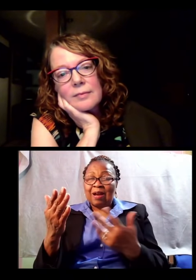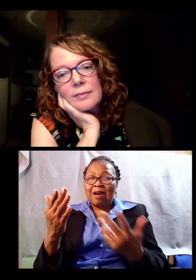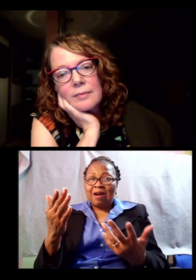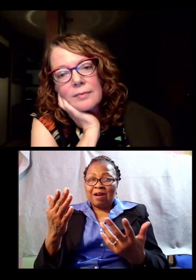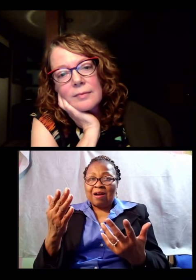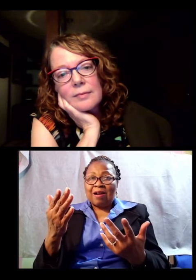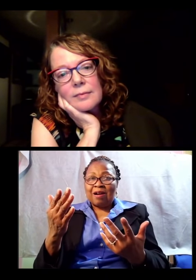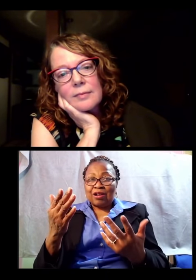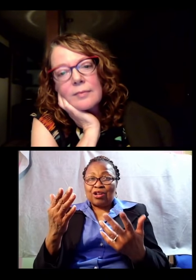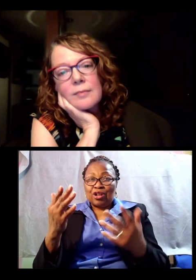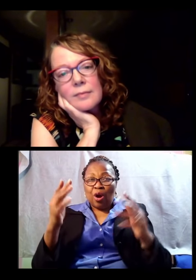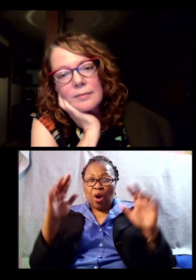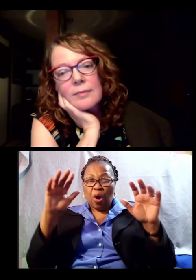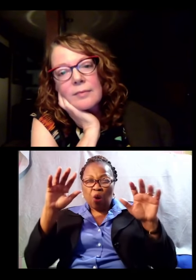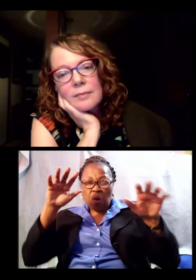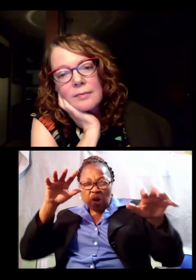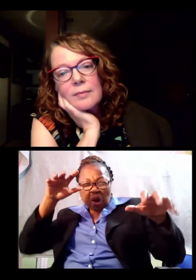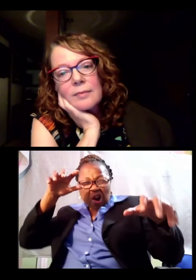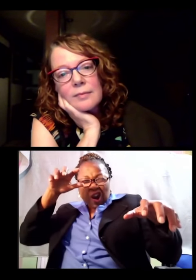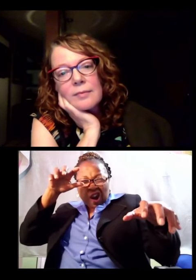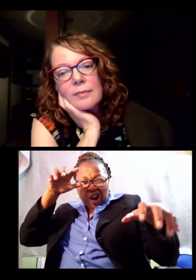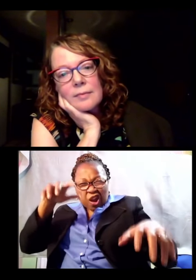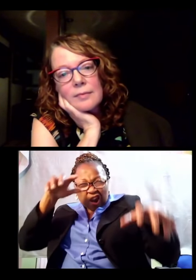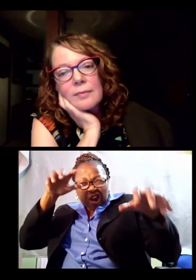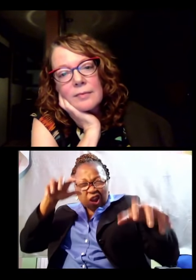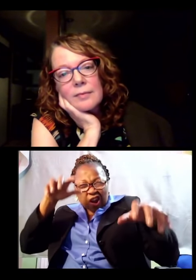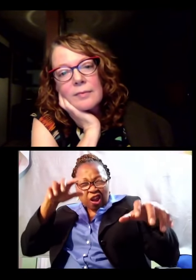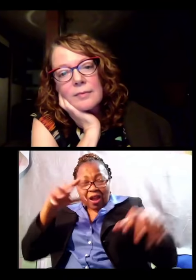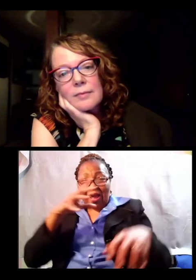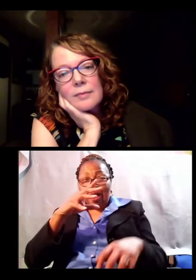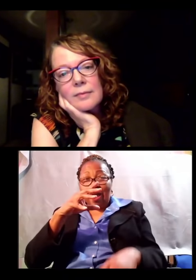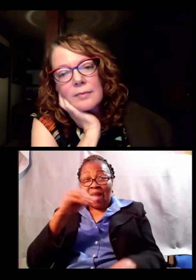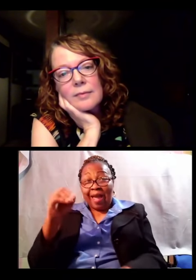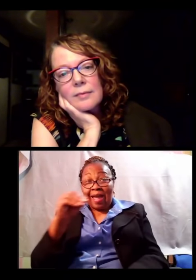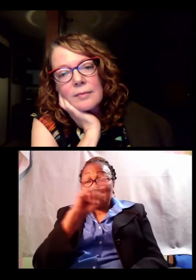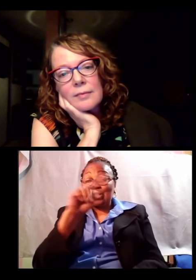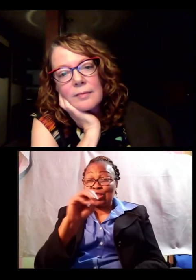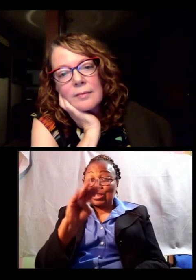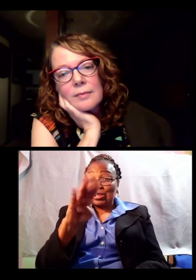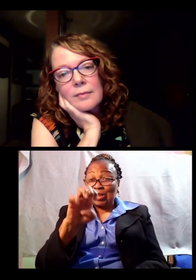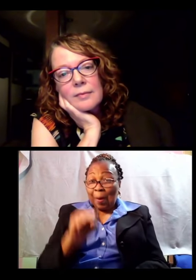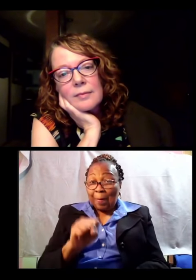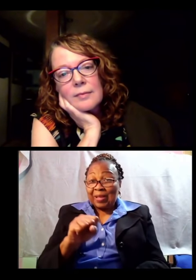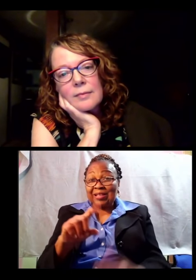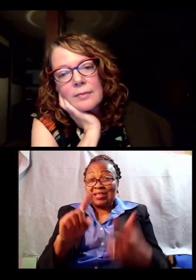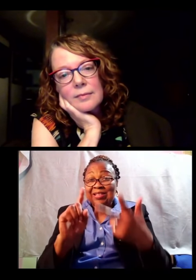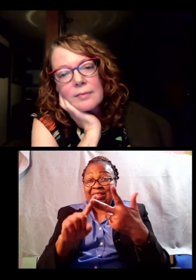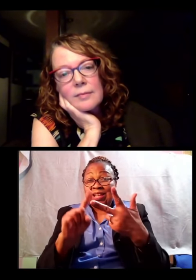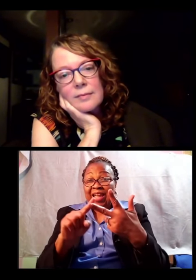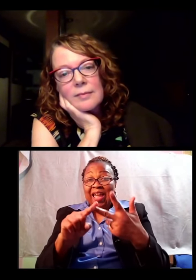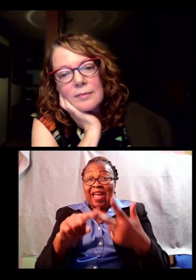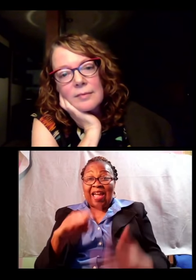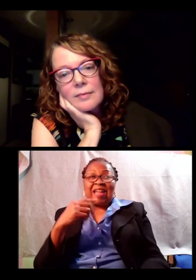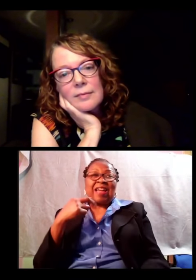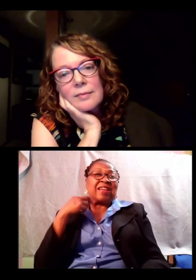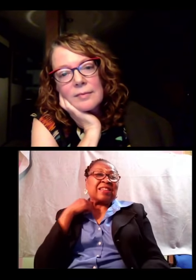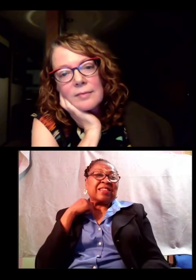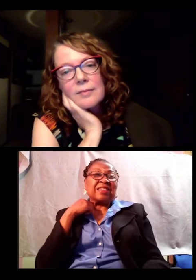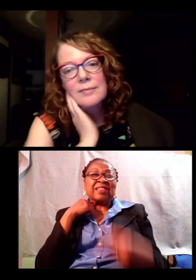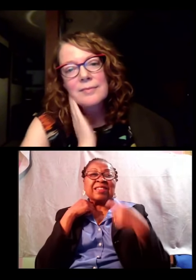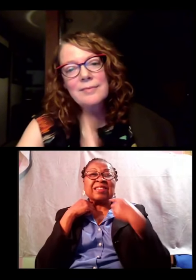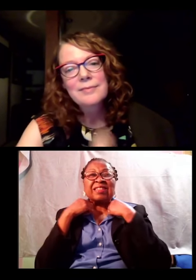werewolves, zombies, and vampires, people have theorized about this quite a lot